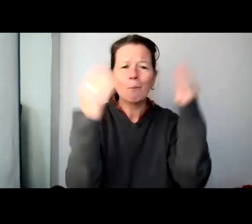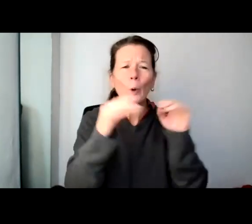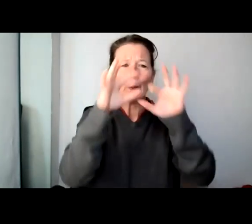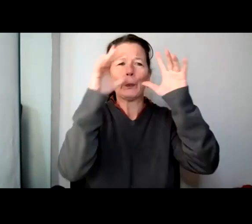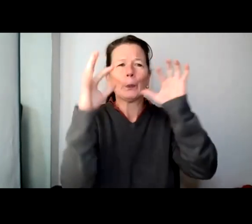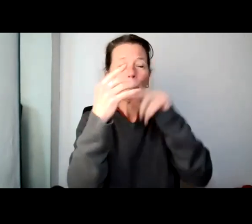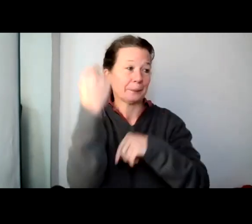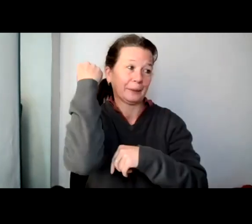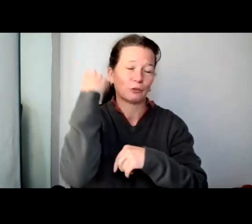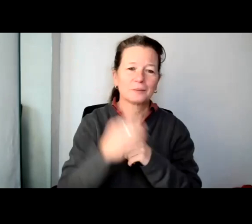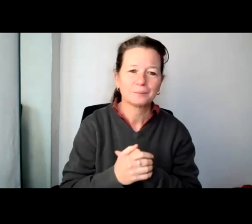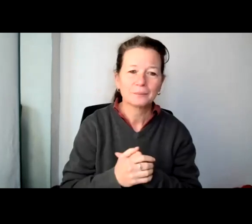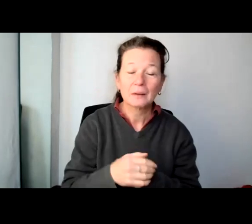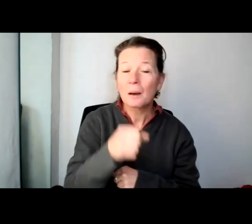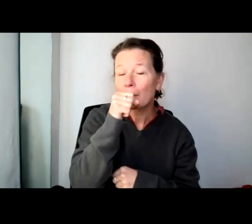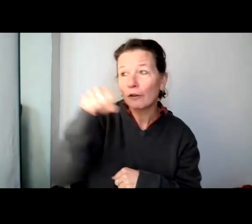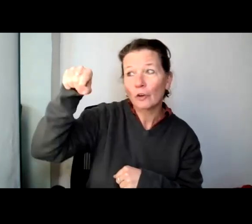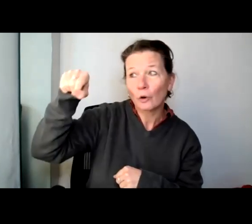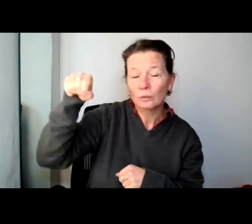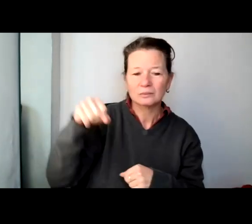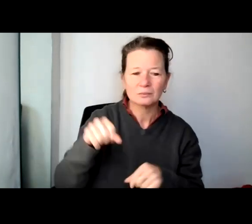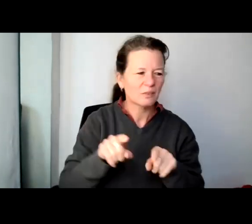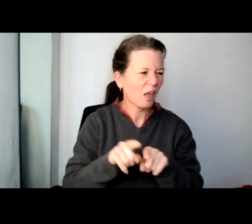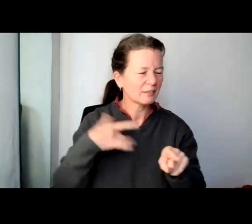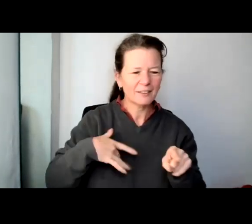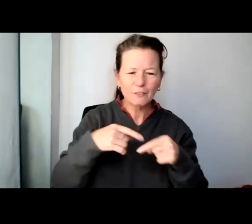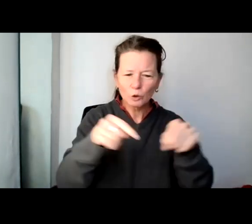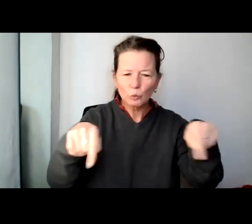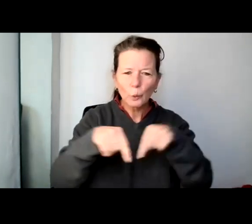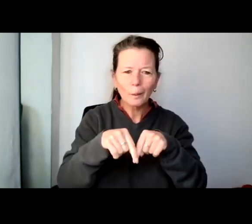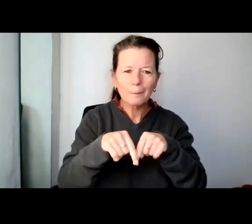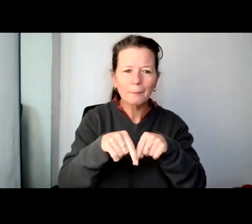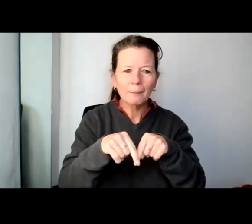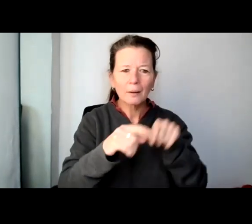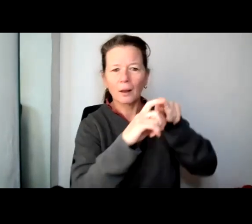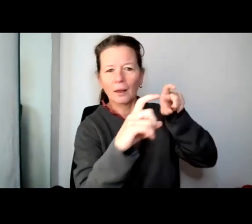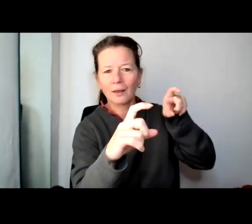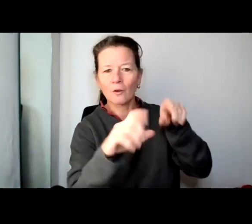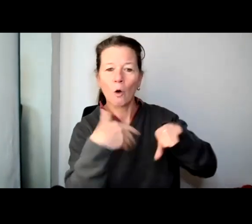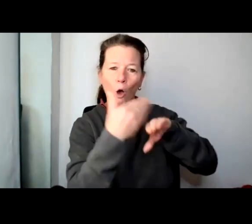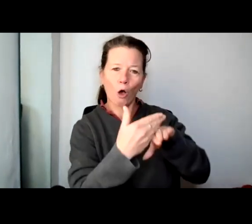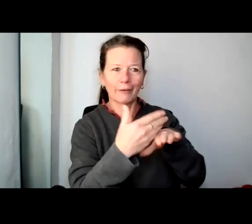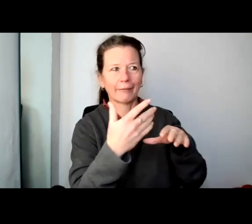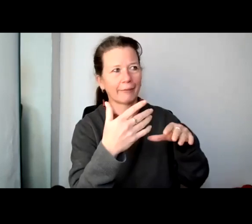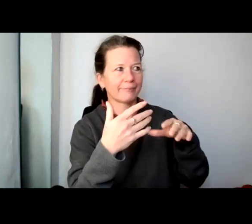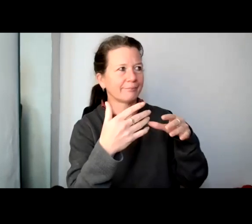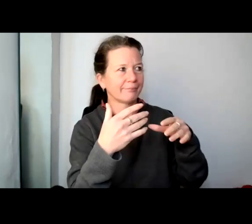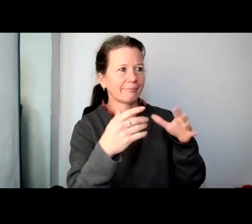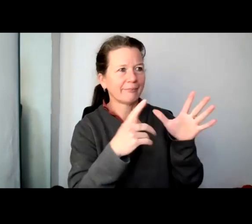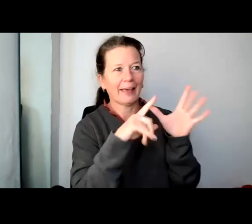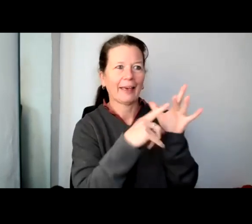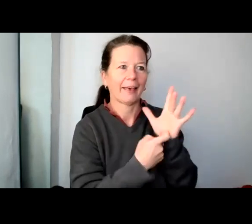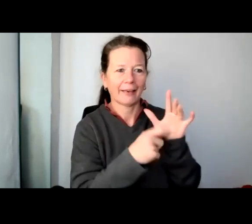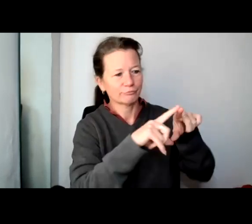also got my microphone and I'm kind of in my living room with a big on-air sign just to the left-hand side of me. So that's